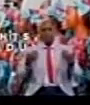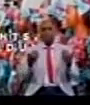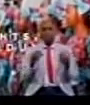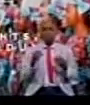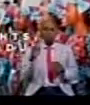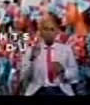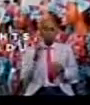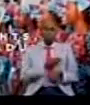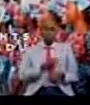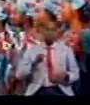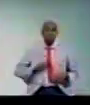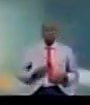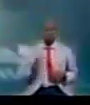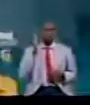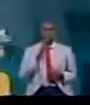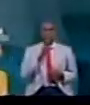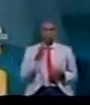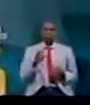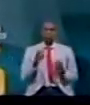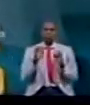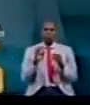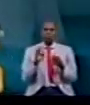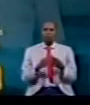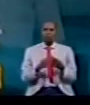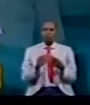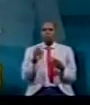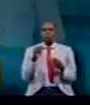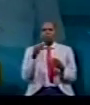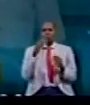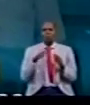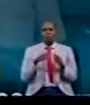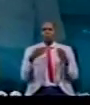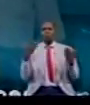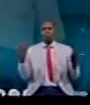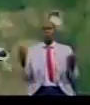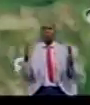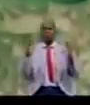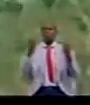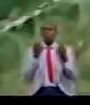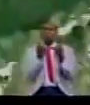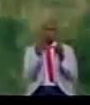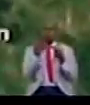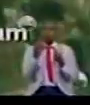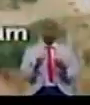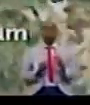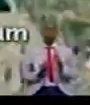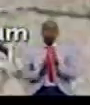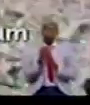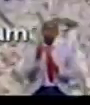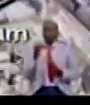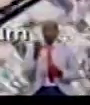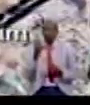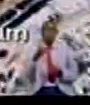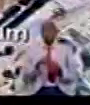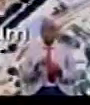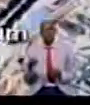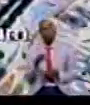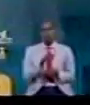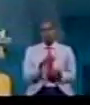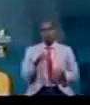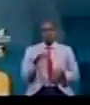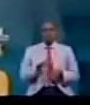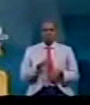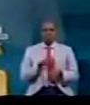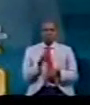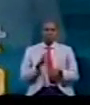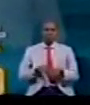tonight? On this platform, maybe they join us on Monday, or they will join us on Thursday, or they join us on Saturday, or they